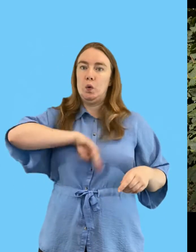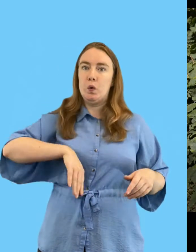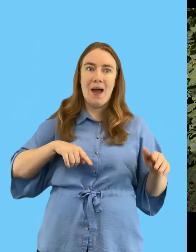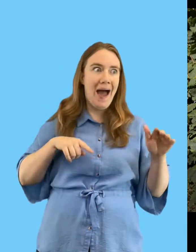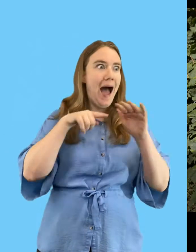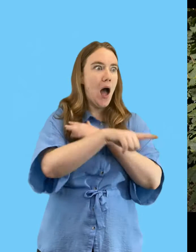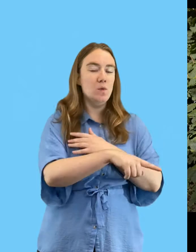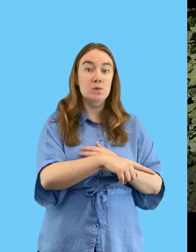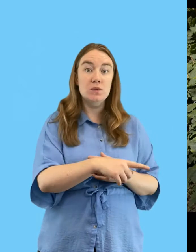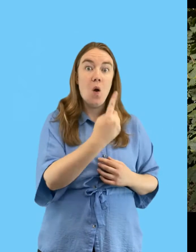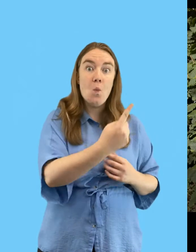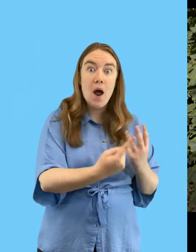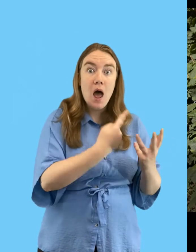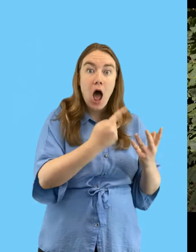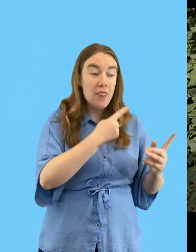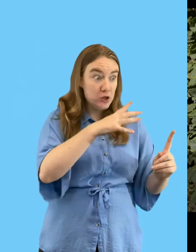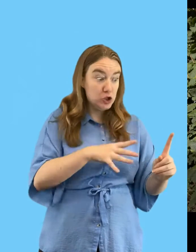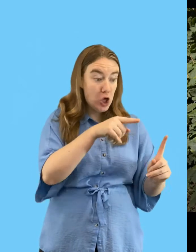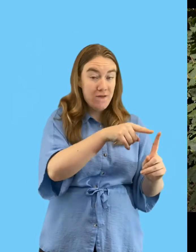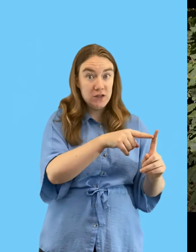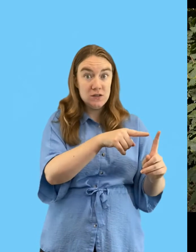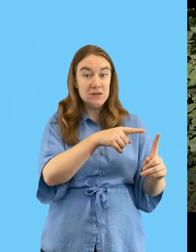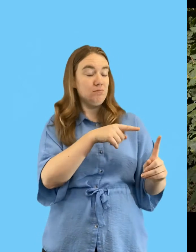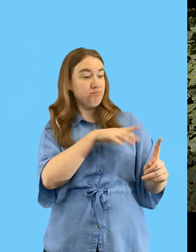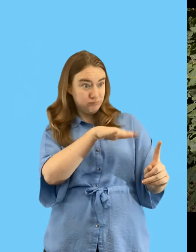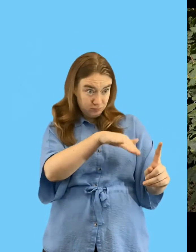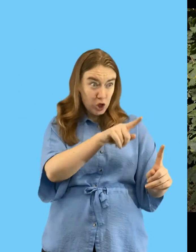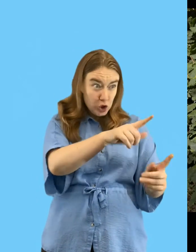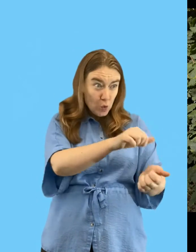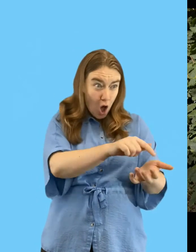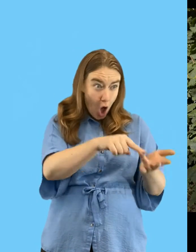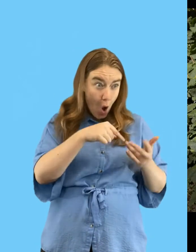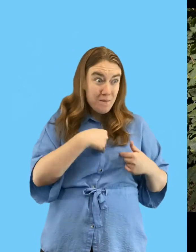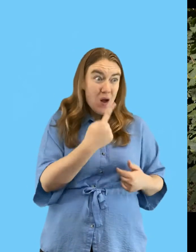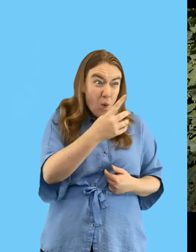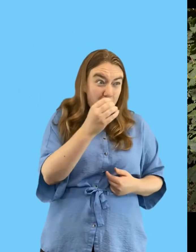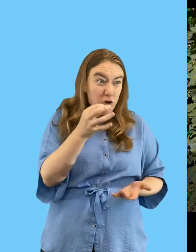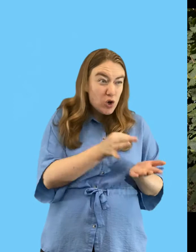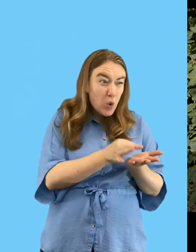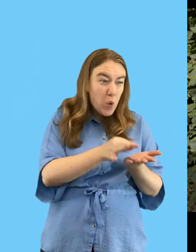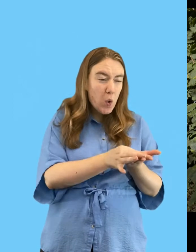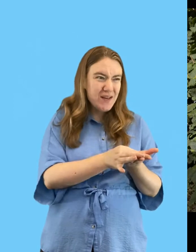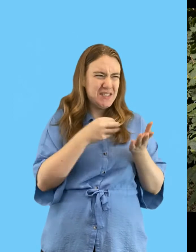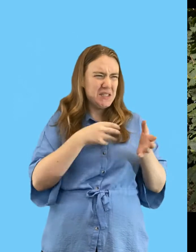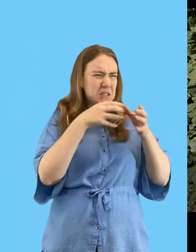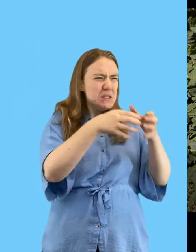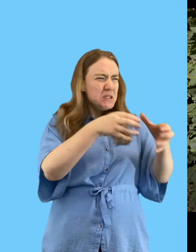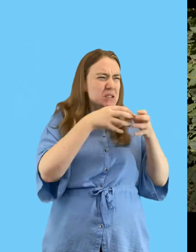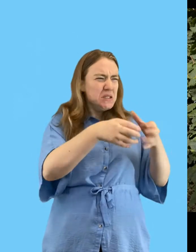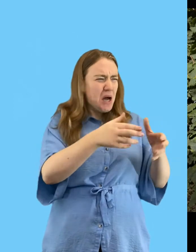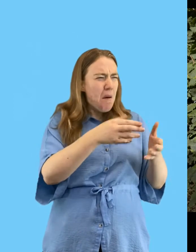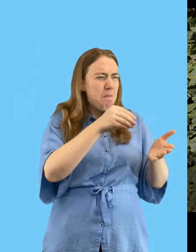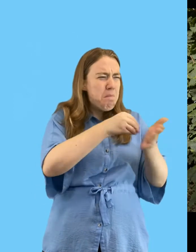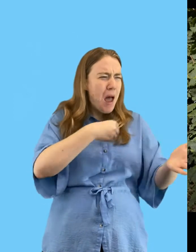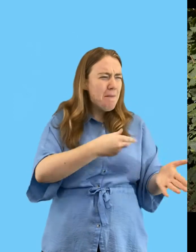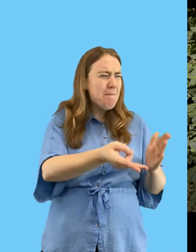he found one of his fellow servants who owed him 100 silver coins. He grabbed him and began to choke him. 'Pay me back